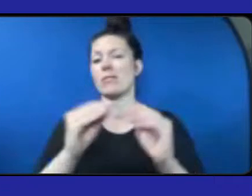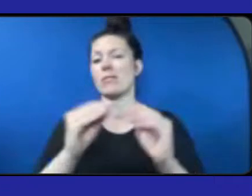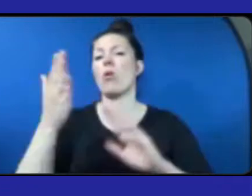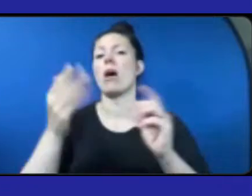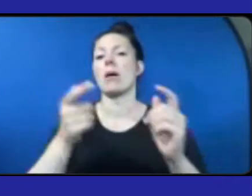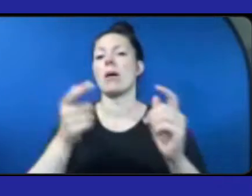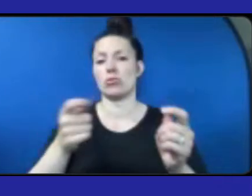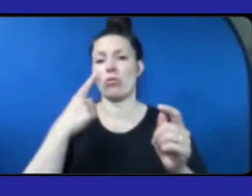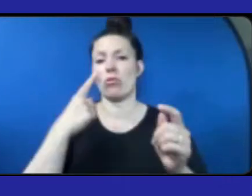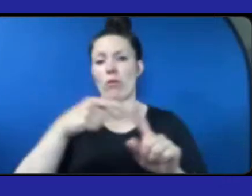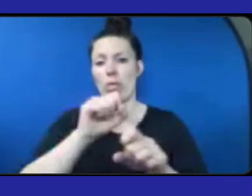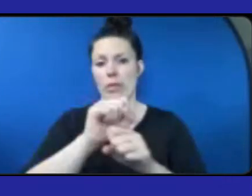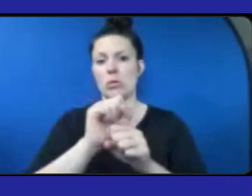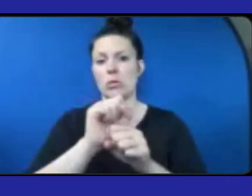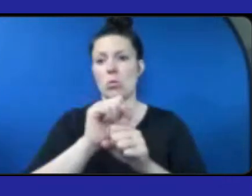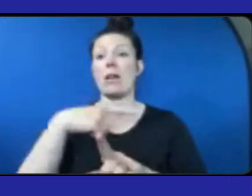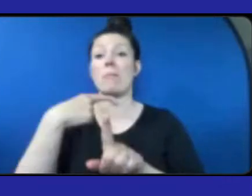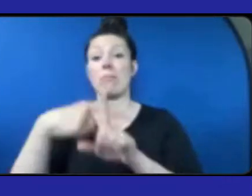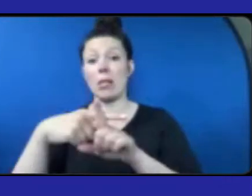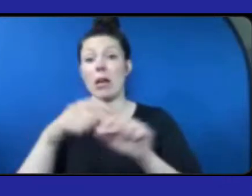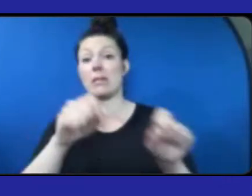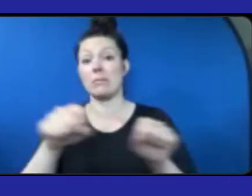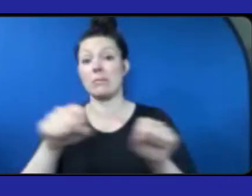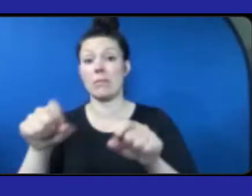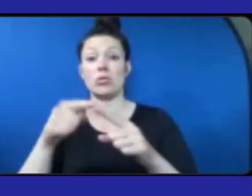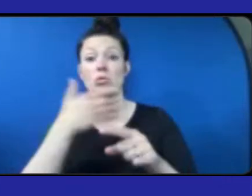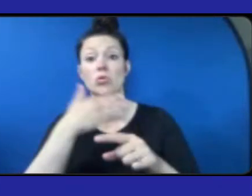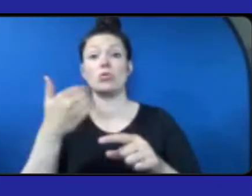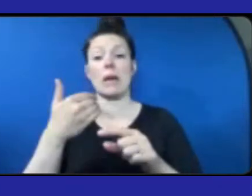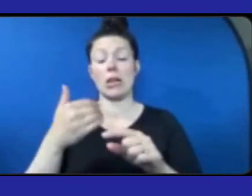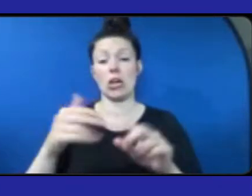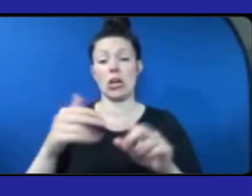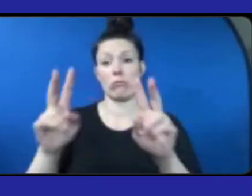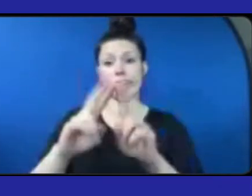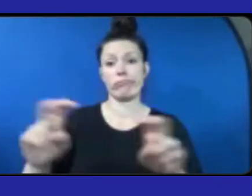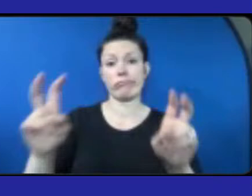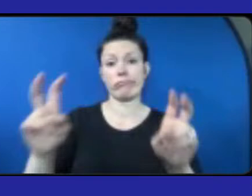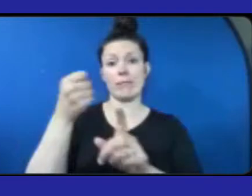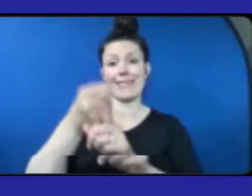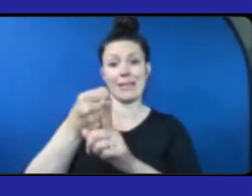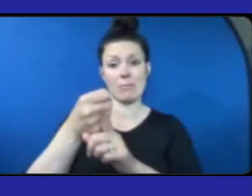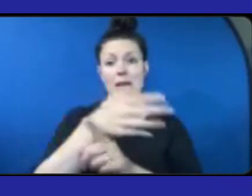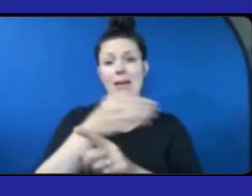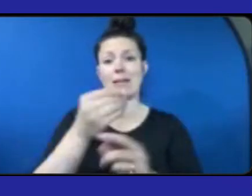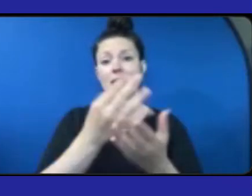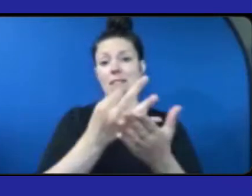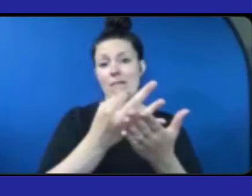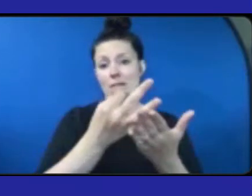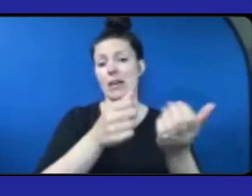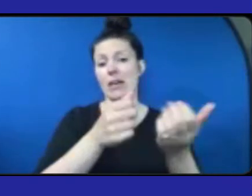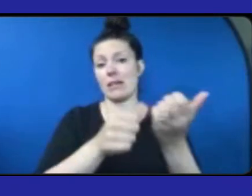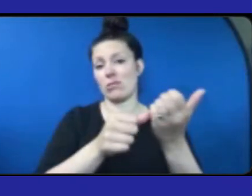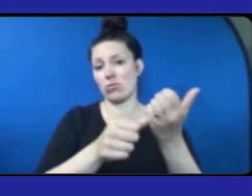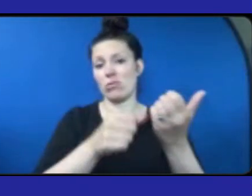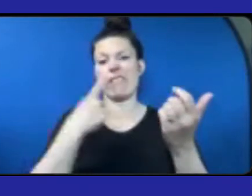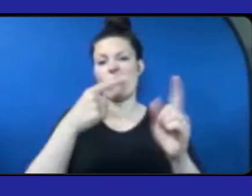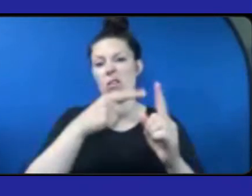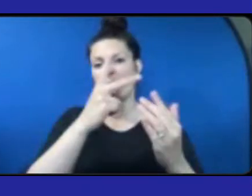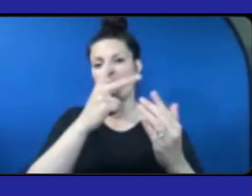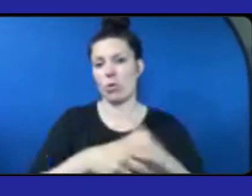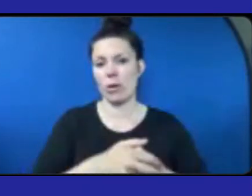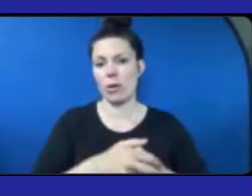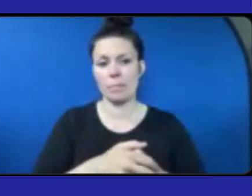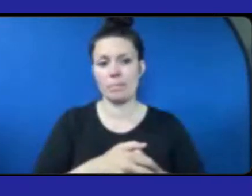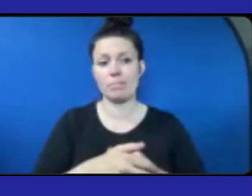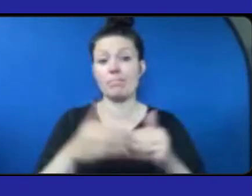work, plus the ability to better measure the impacts and the financial sustainability of the program. Next slide,